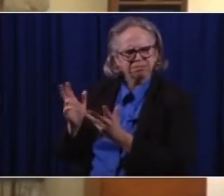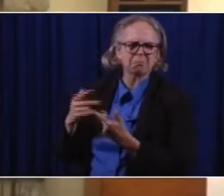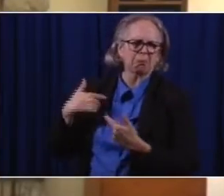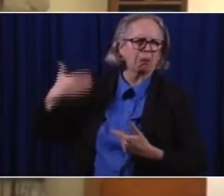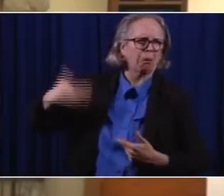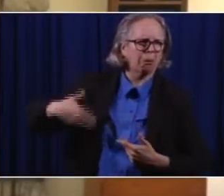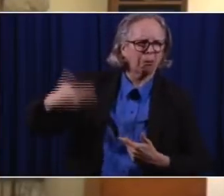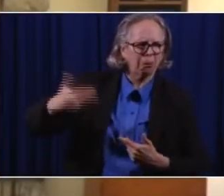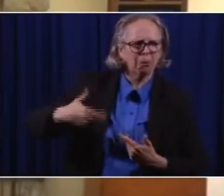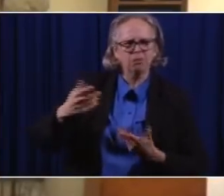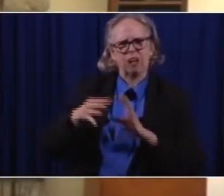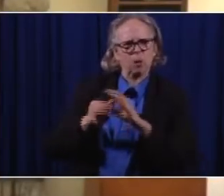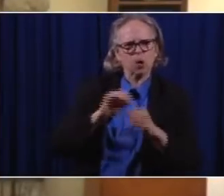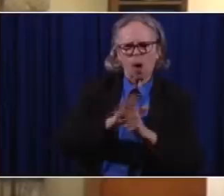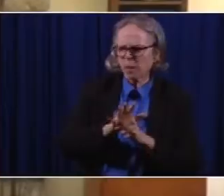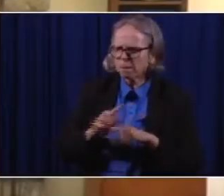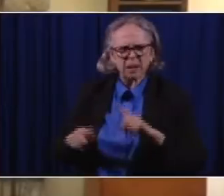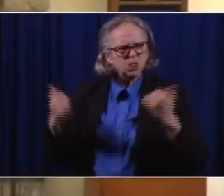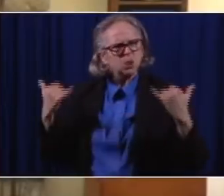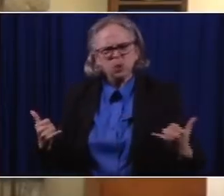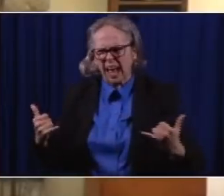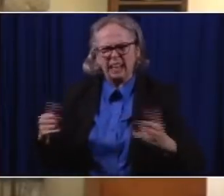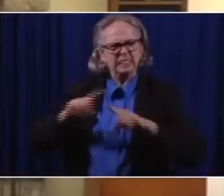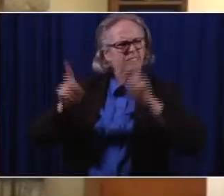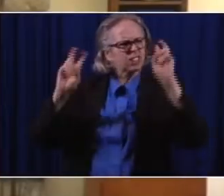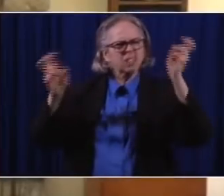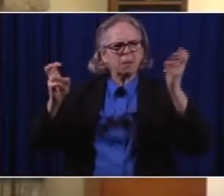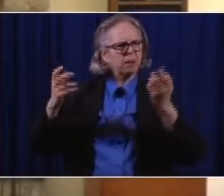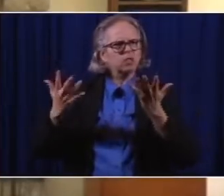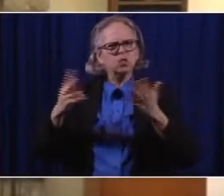little bit about what happened yesterday.